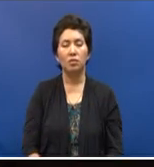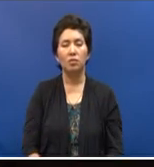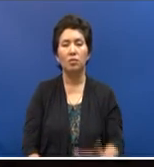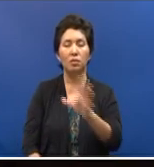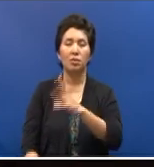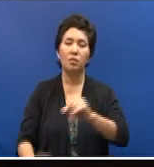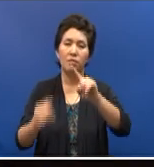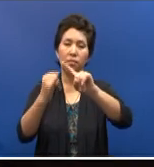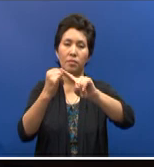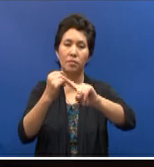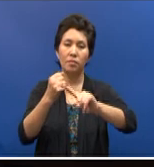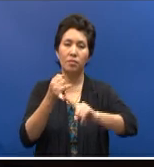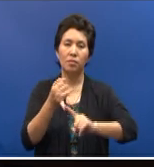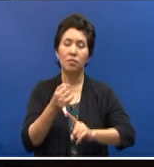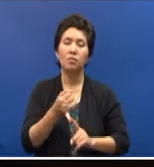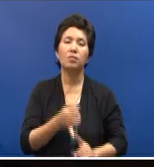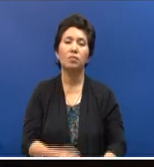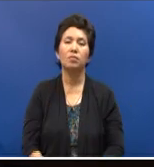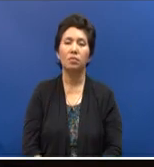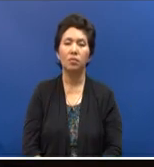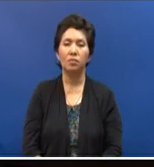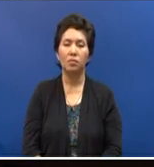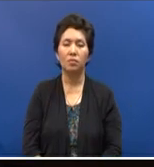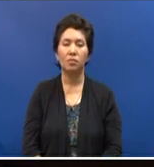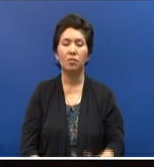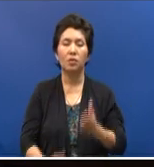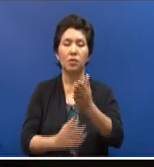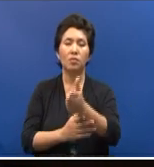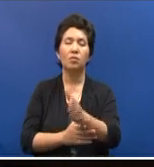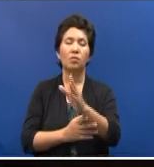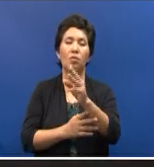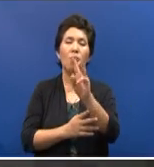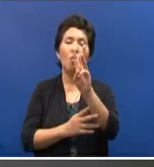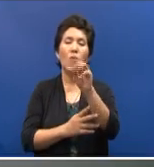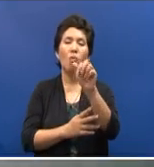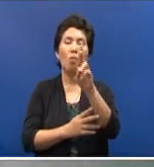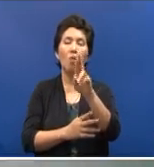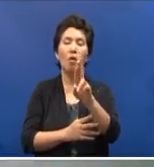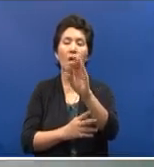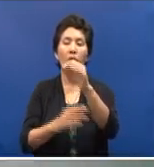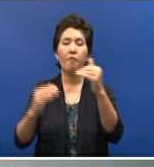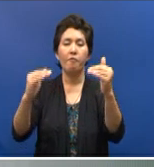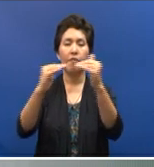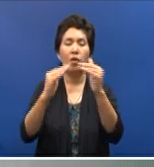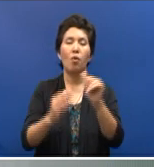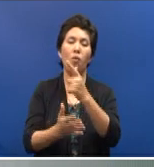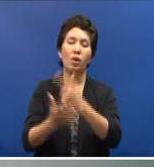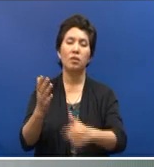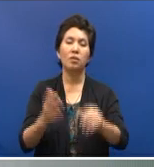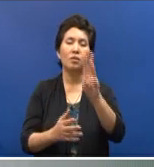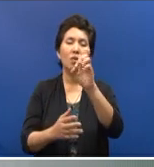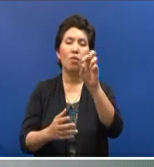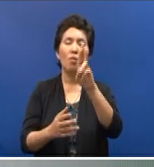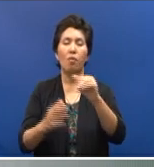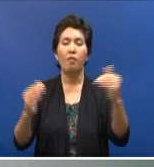Okay, and the last one, okay, true warfare. Okay, so what is warfare?